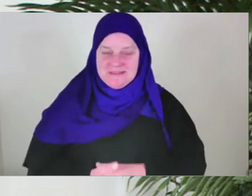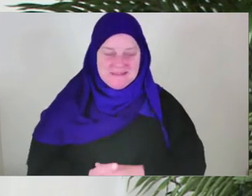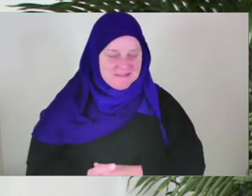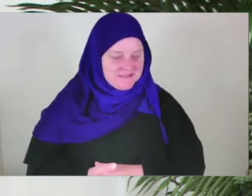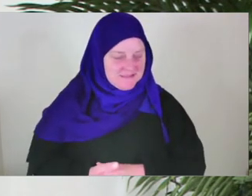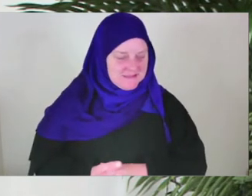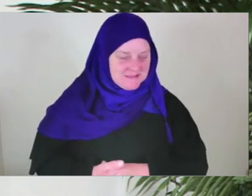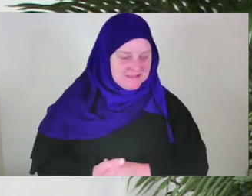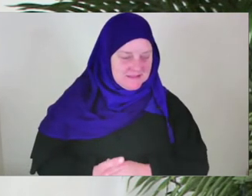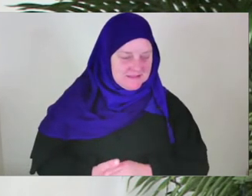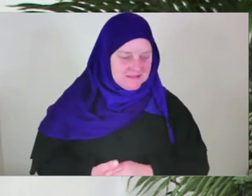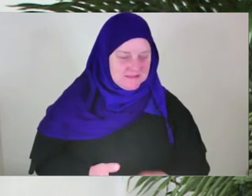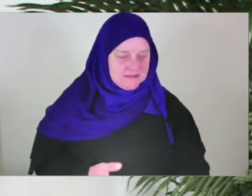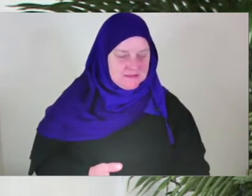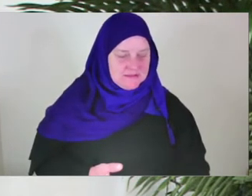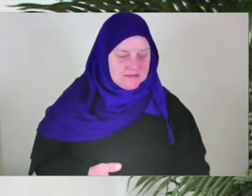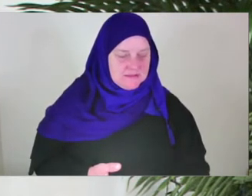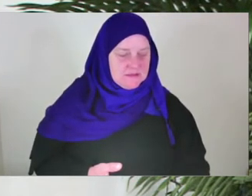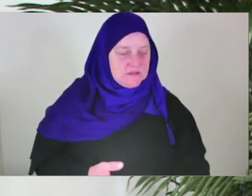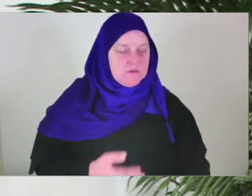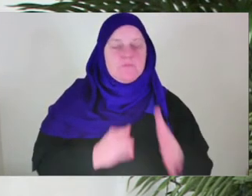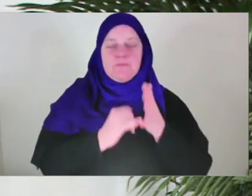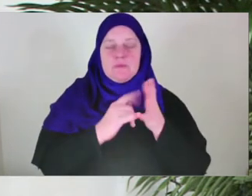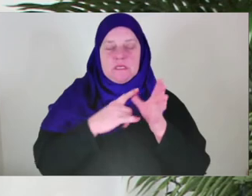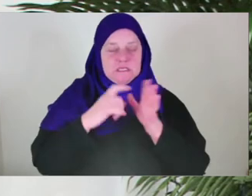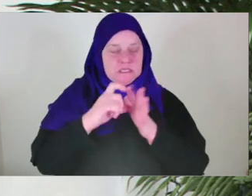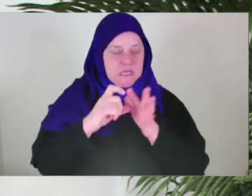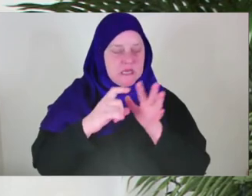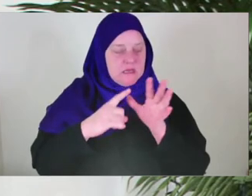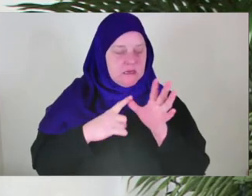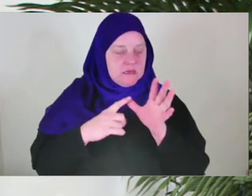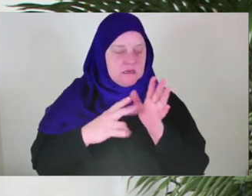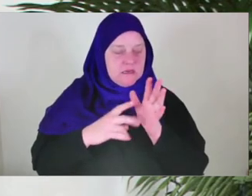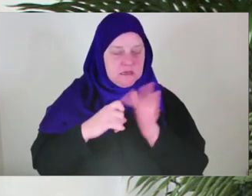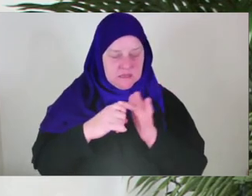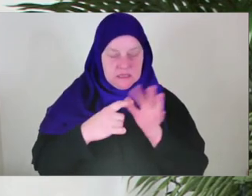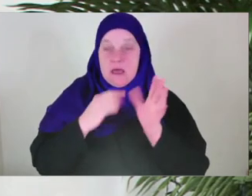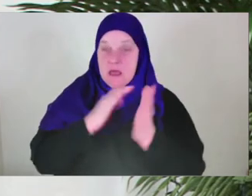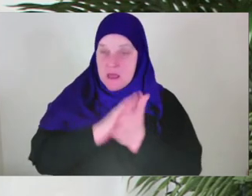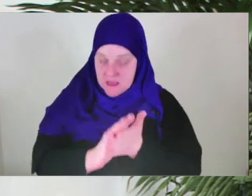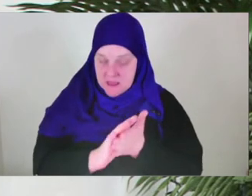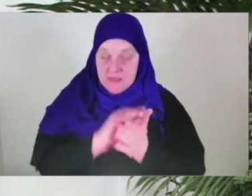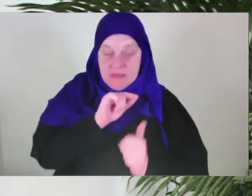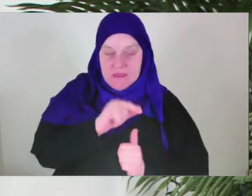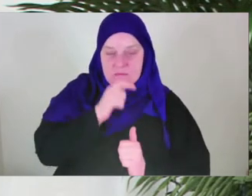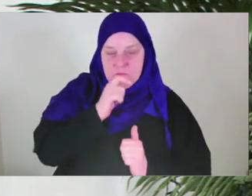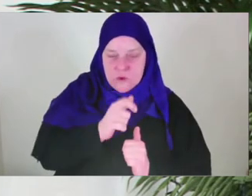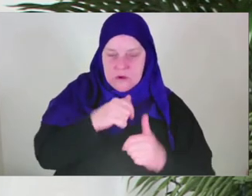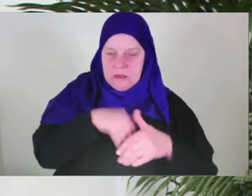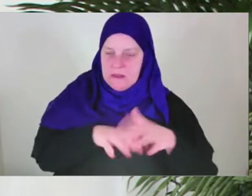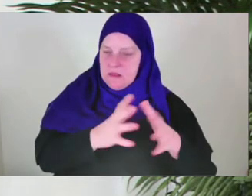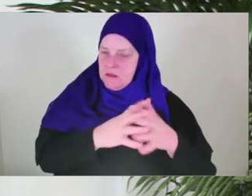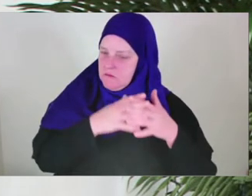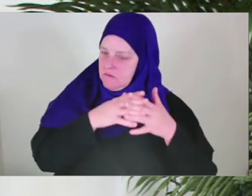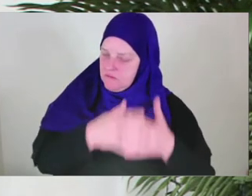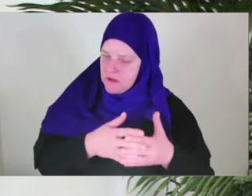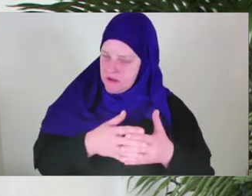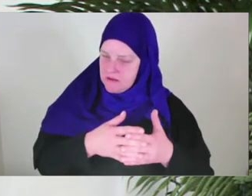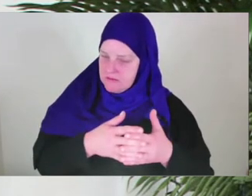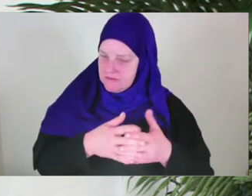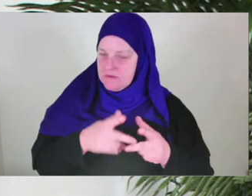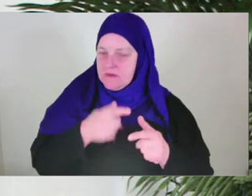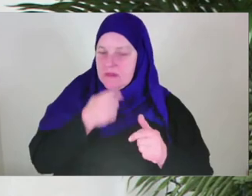hopefully it will become a little bit clearer as we go on. But can I ask, you've